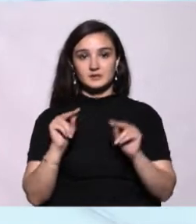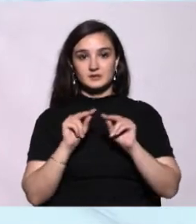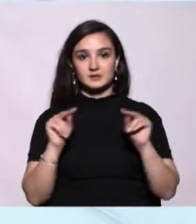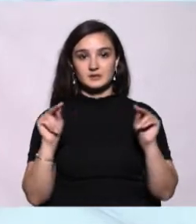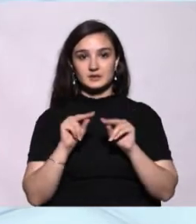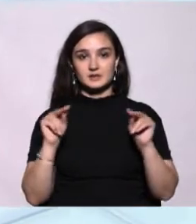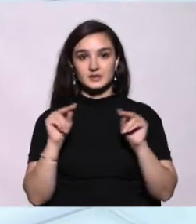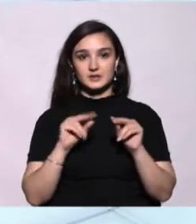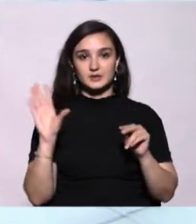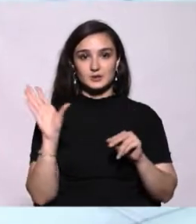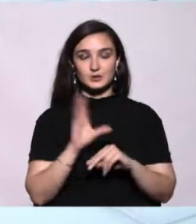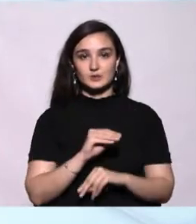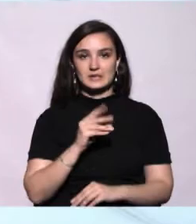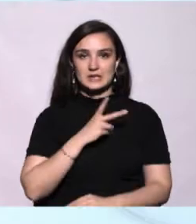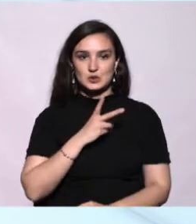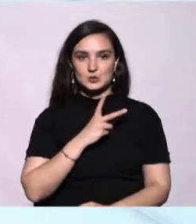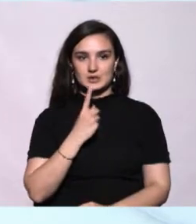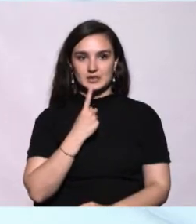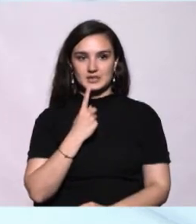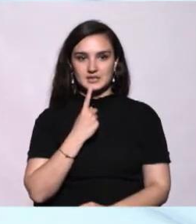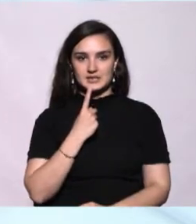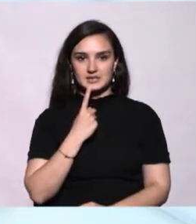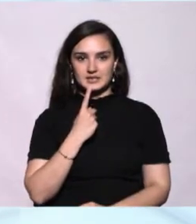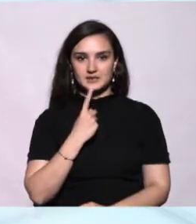the English language.